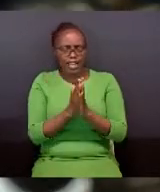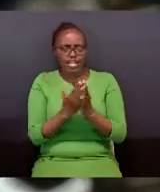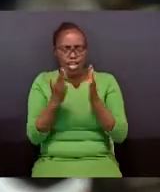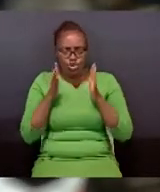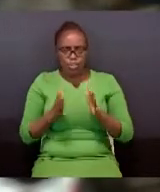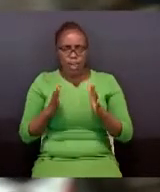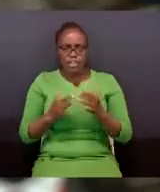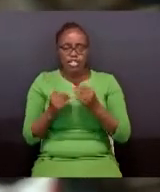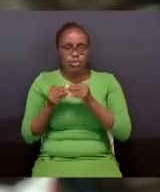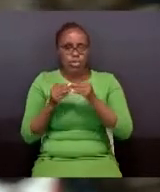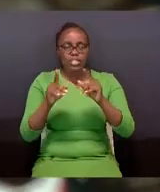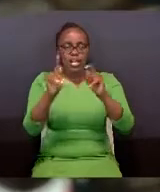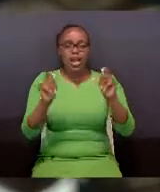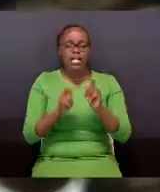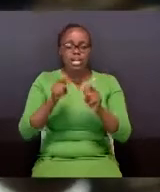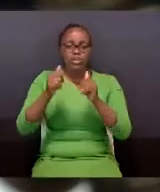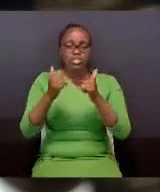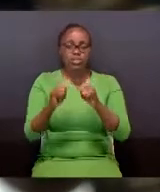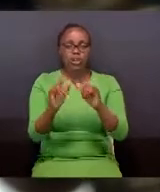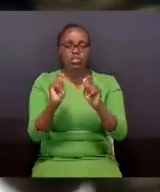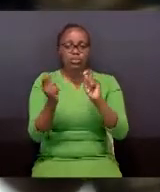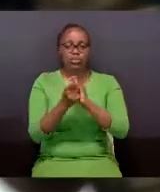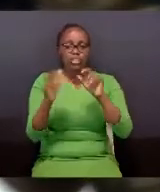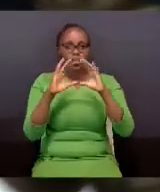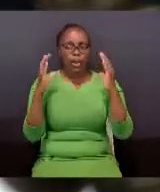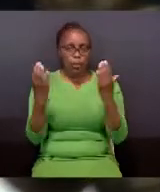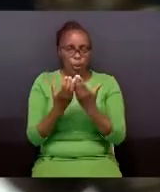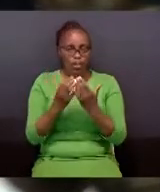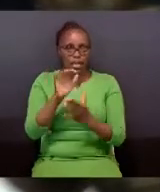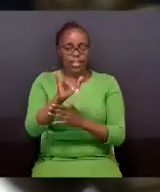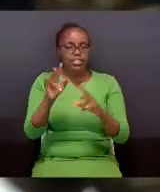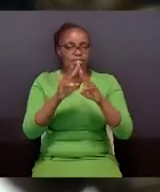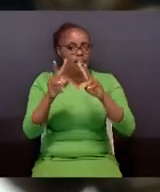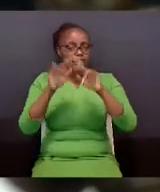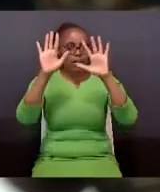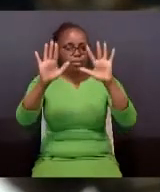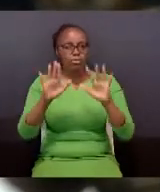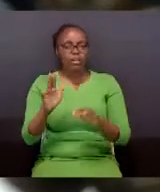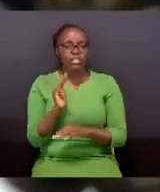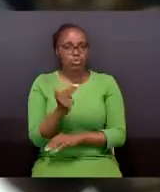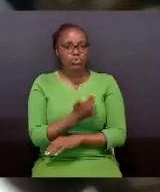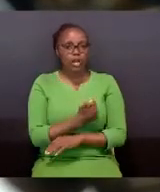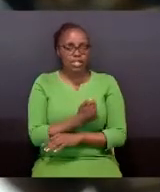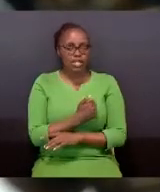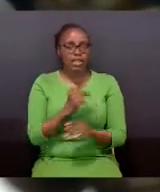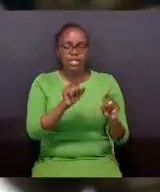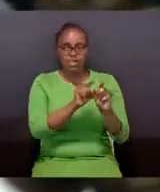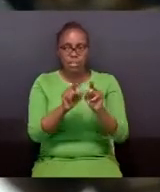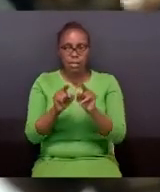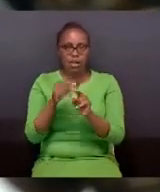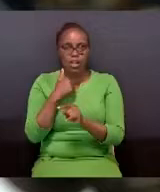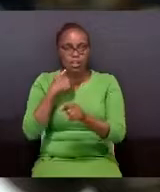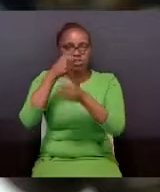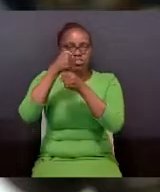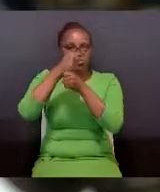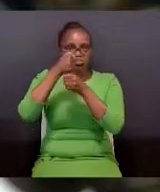team that is trying to change this world? Mm-hmm. And that is very, very important to us. And at UNDP, we are proud